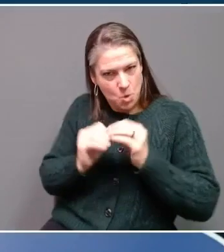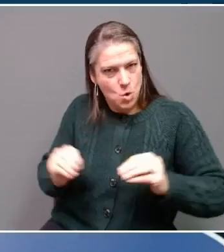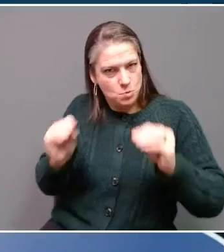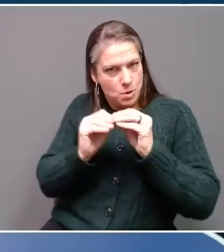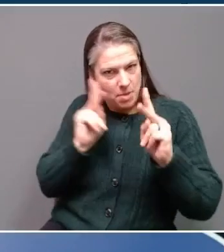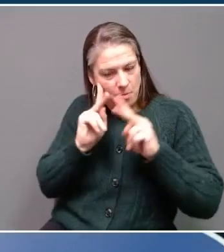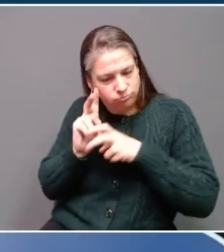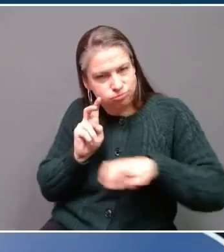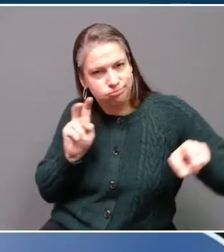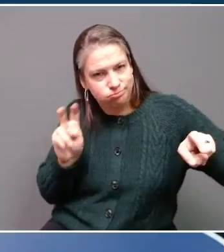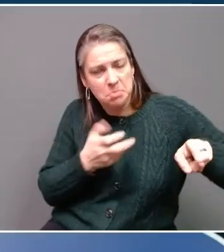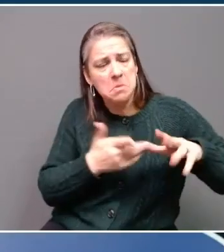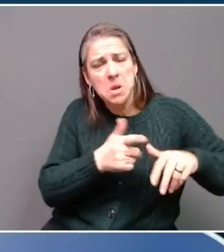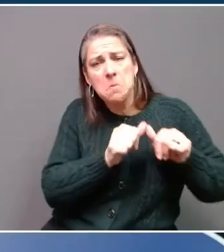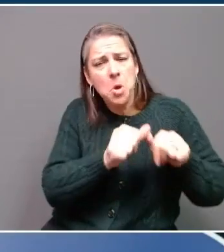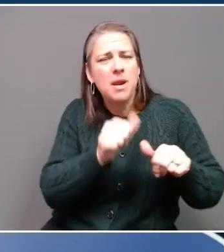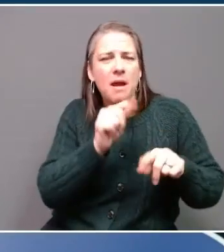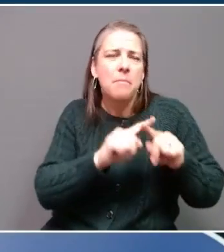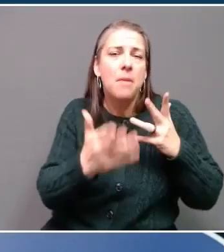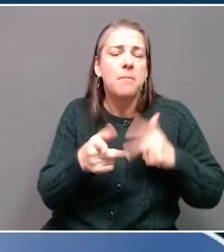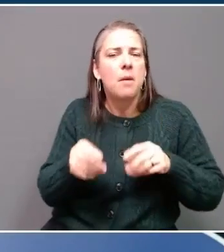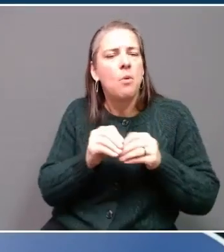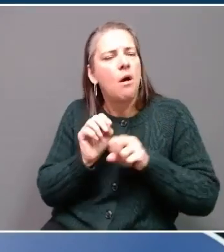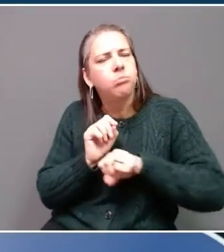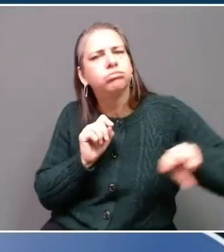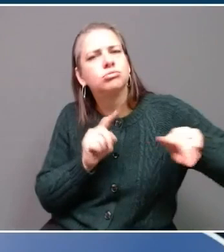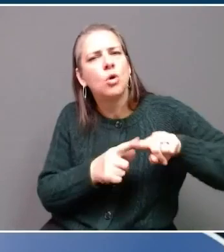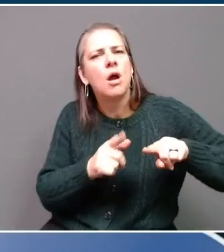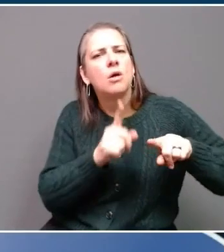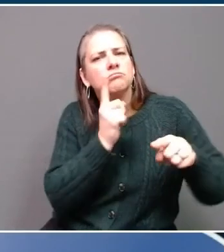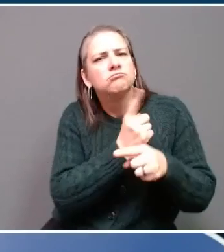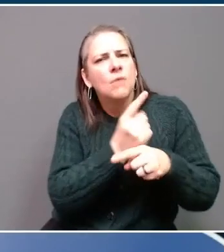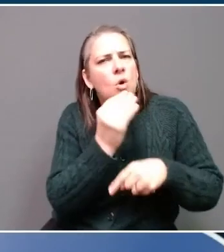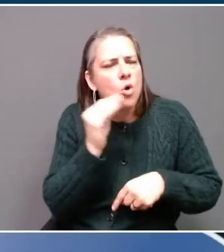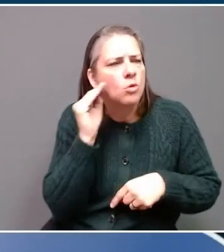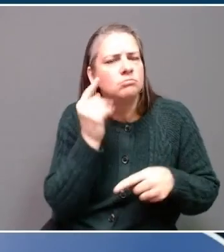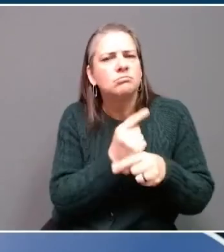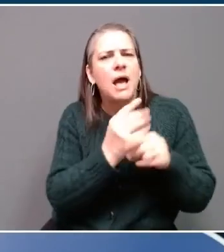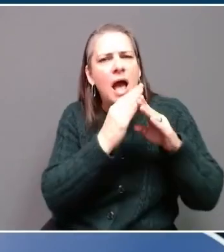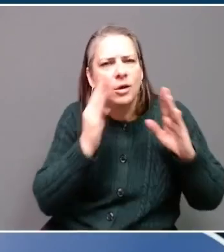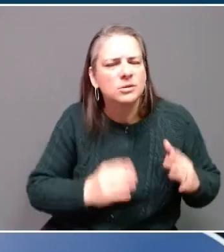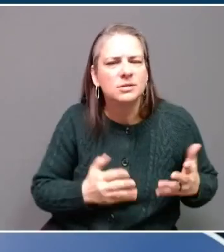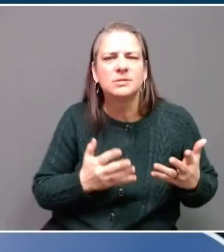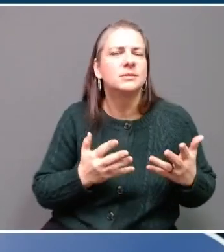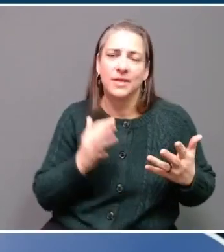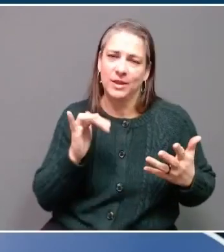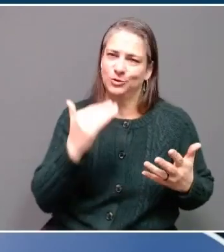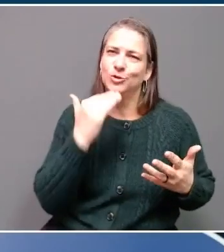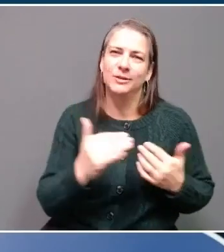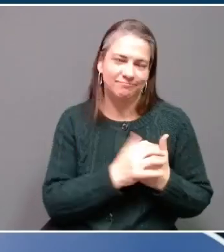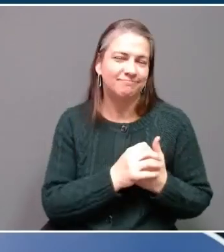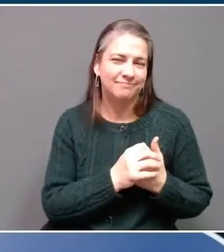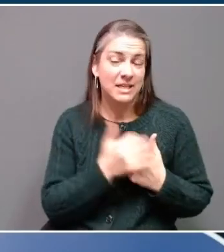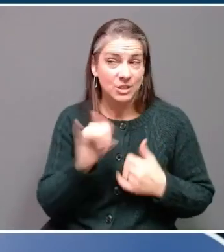not permanent, but certainly more permanent housing options, and that is good to see. We still have 4 people sheltering